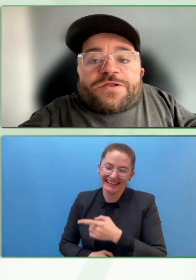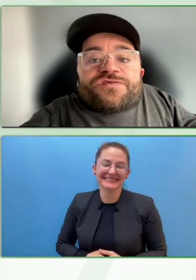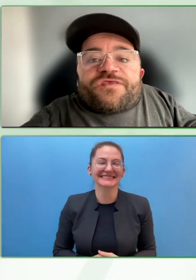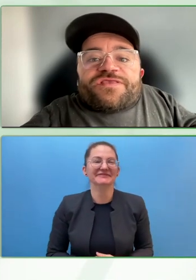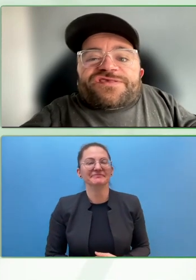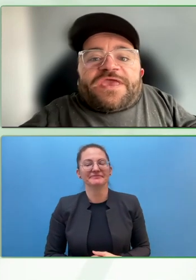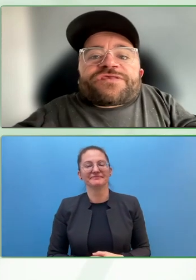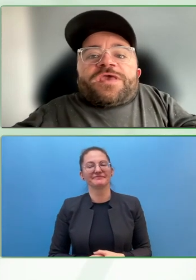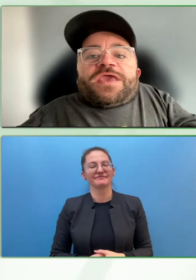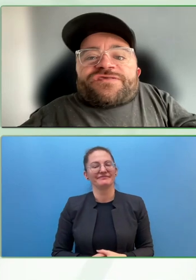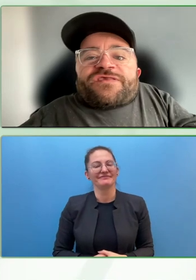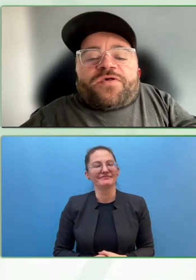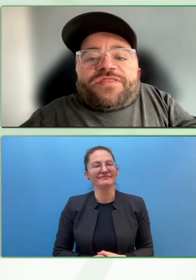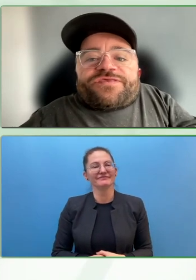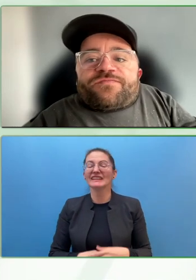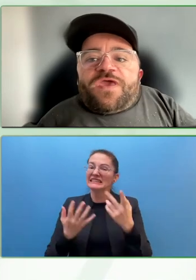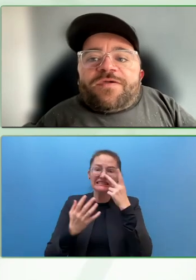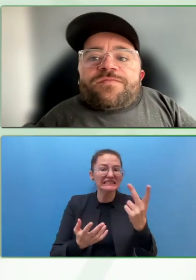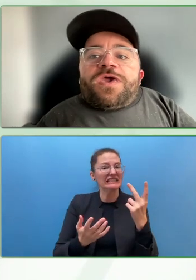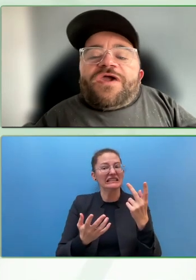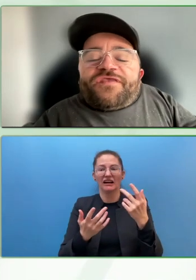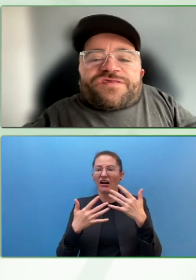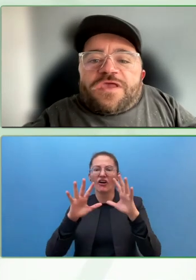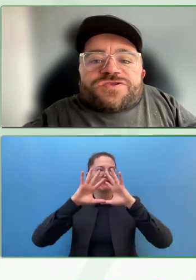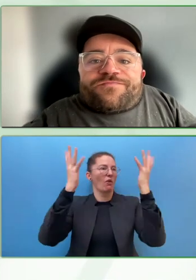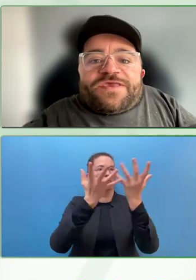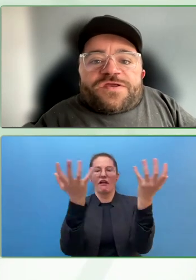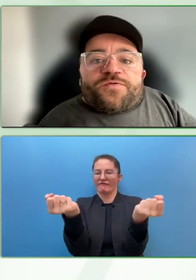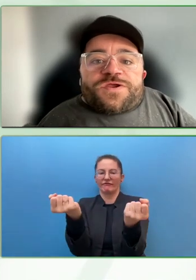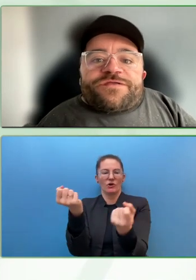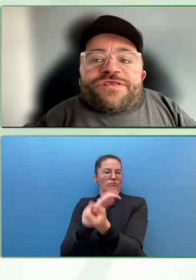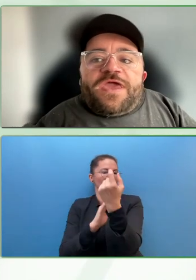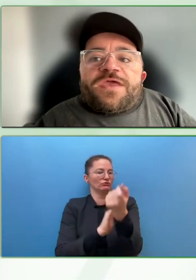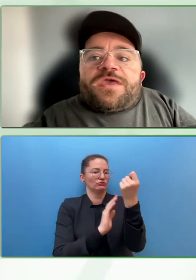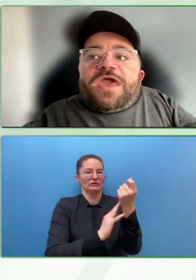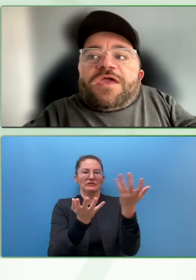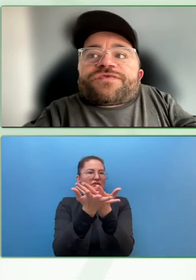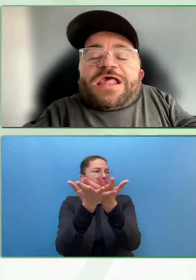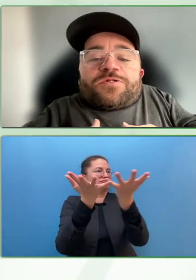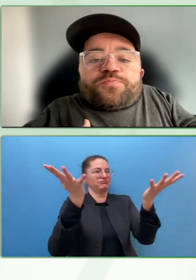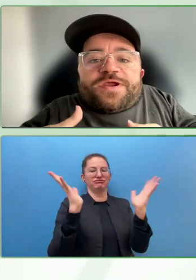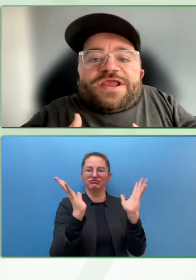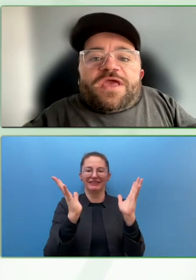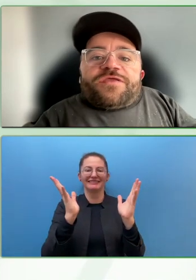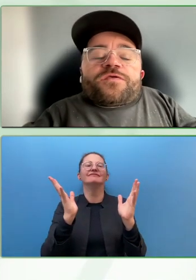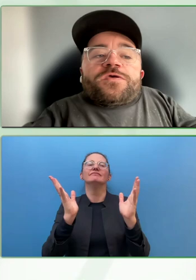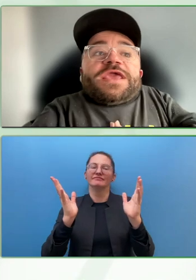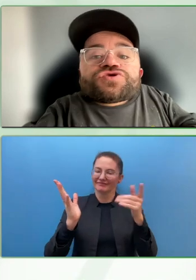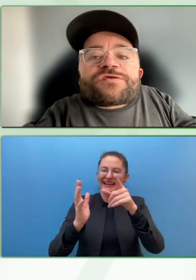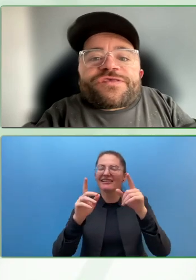stays inclusive and stays accessible at the same time. I think there's such an amazing opportunity there to tell really